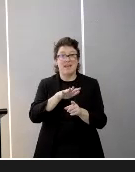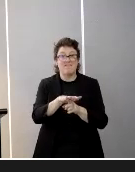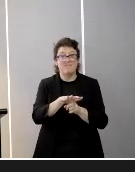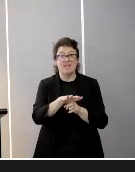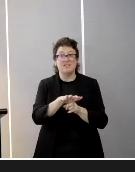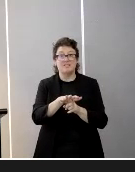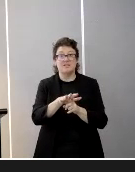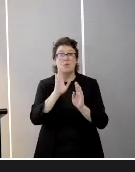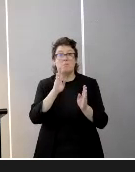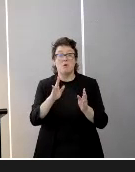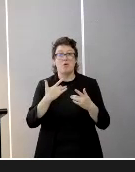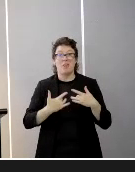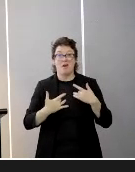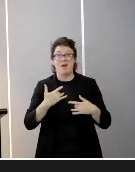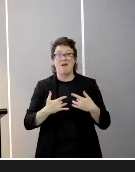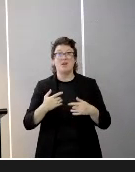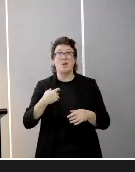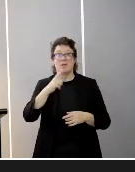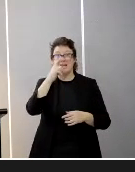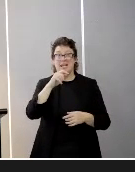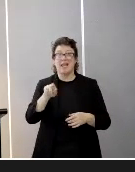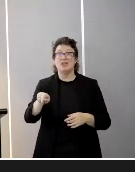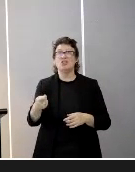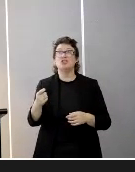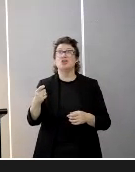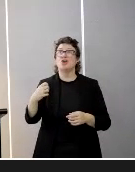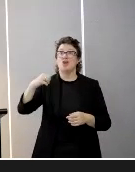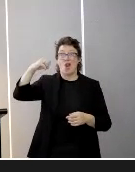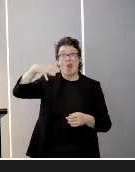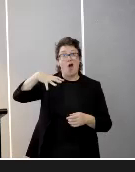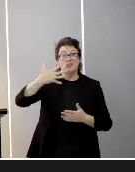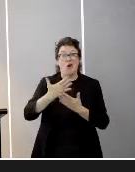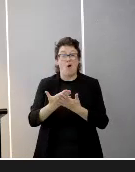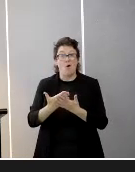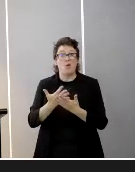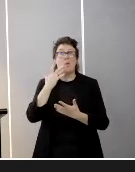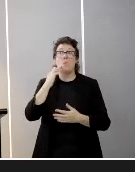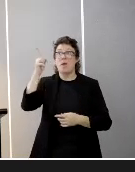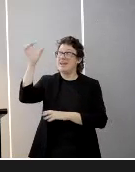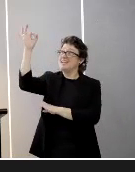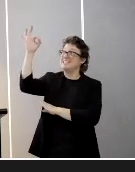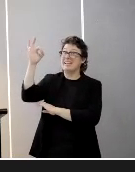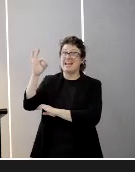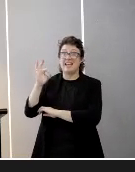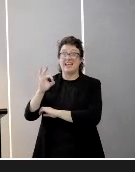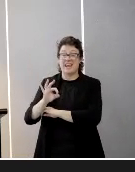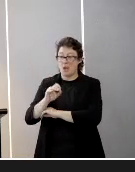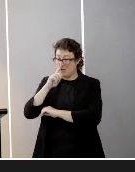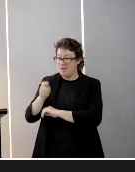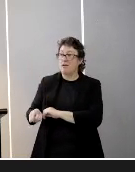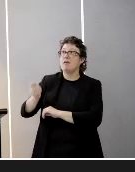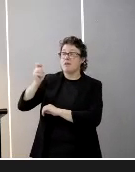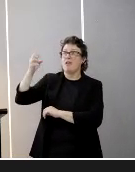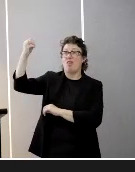life is the ability to turn on lights when the sun's down. So really helpful invention